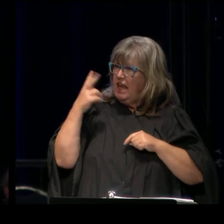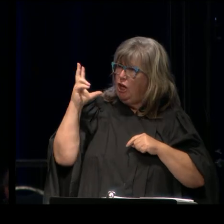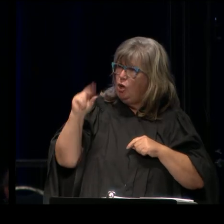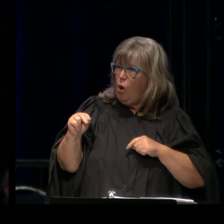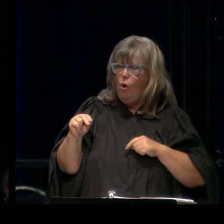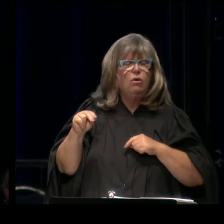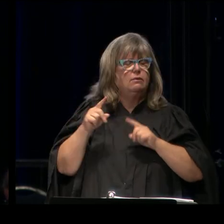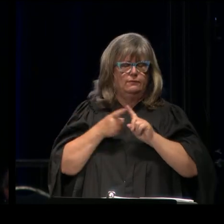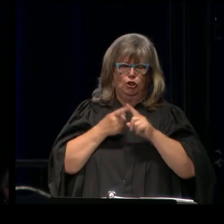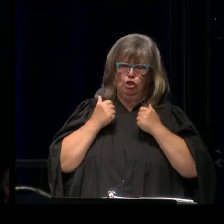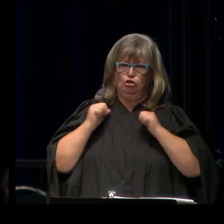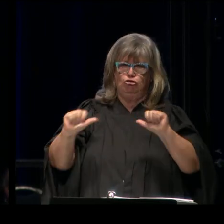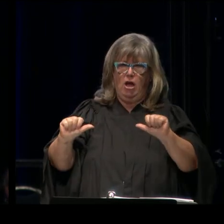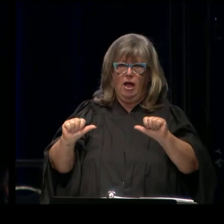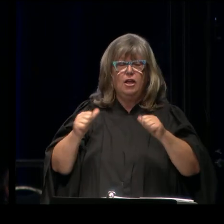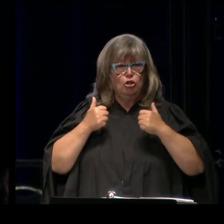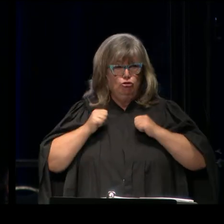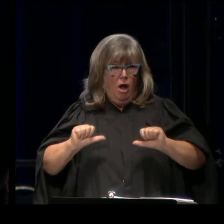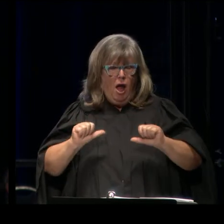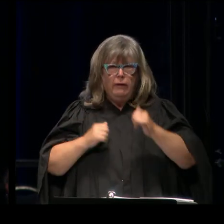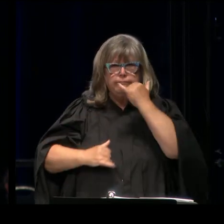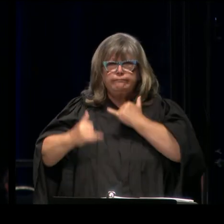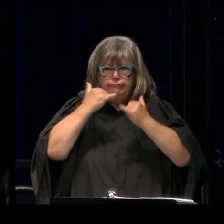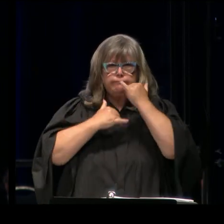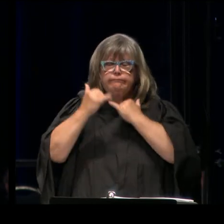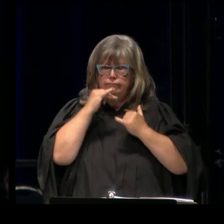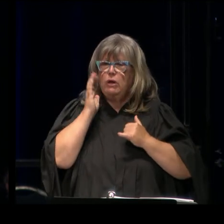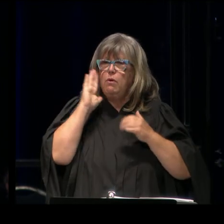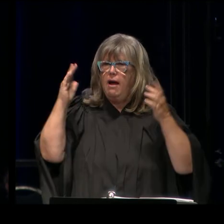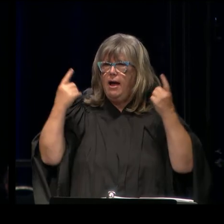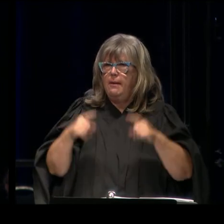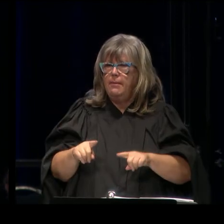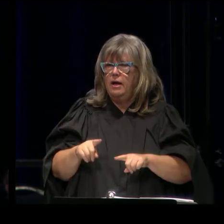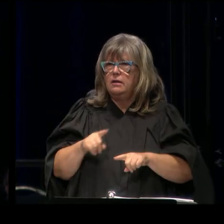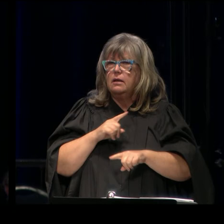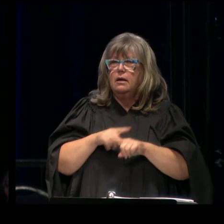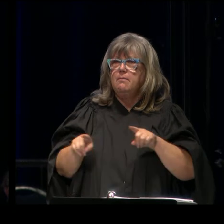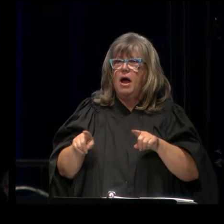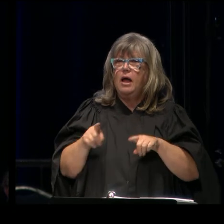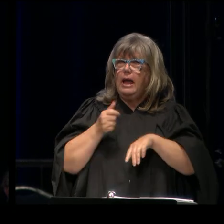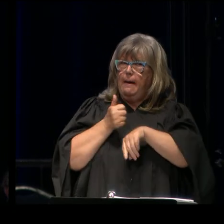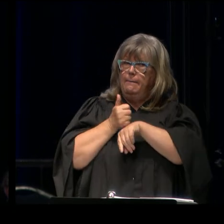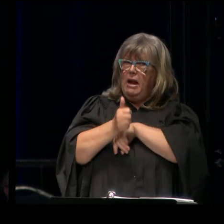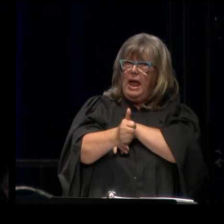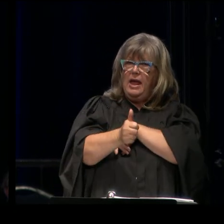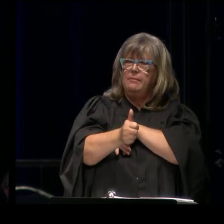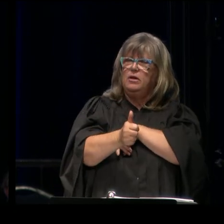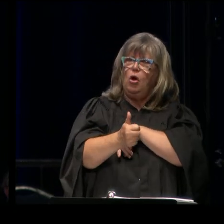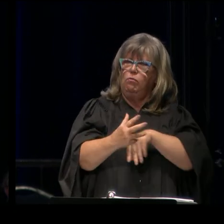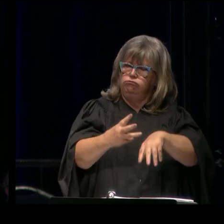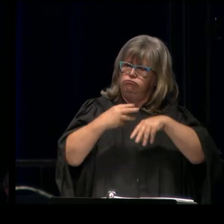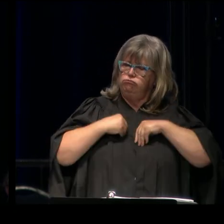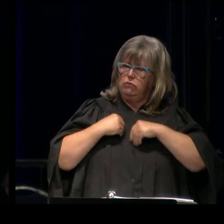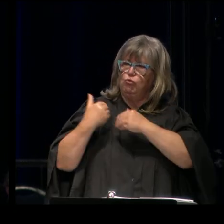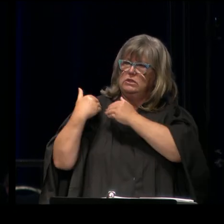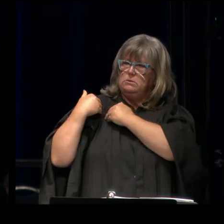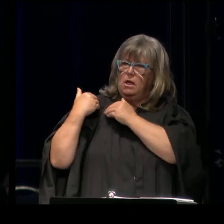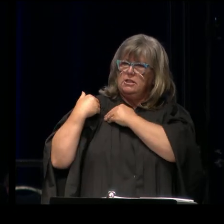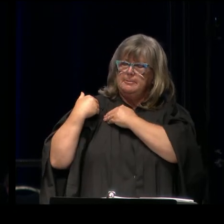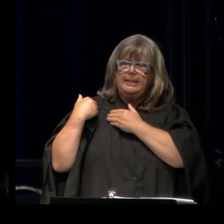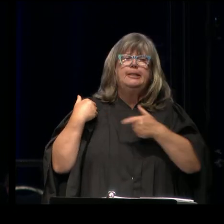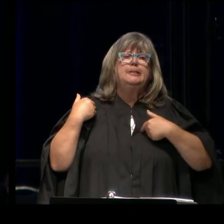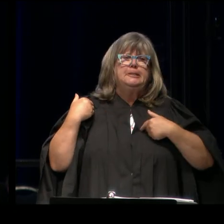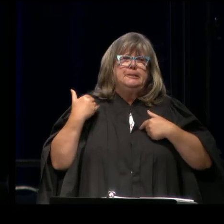you try, you make mistakes. Remember not to blame, but to take responsibility and move